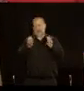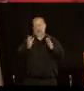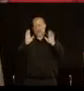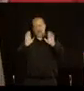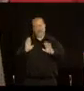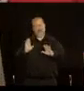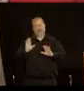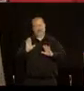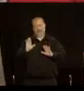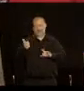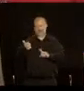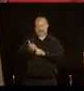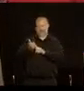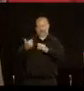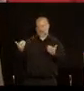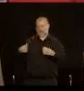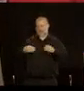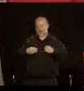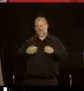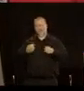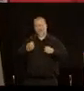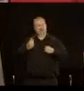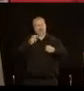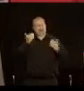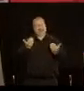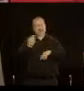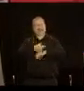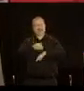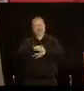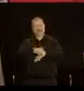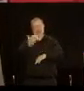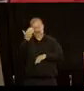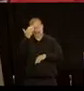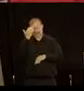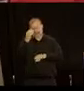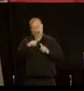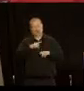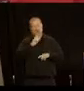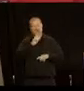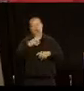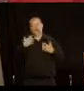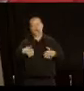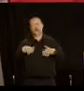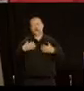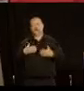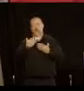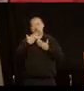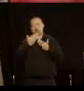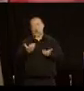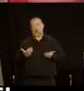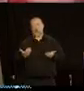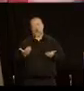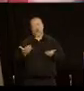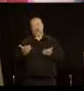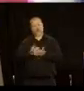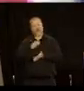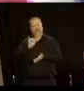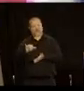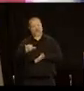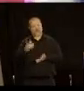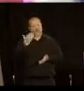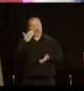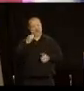Family Cafe's own. And so I'm sorry she's not here tonight, but this is so very well deserved, and